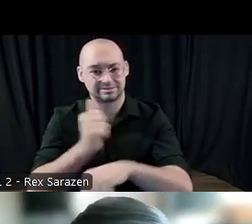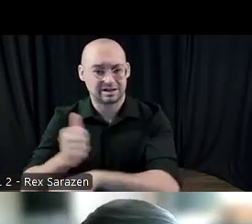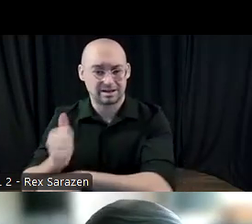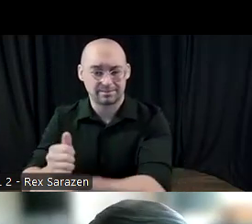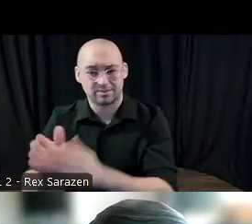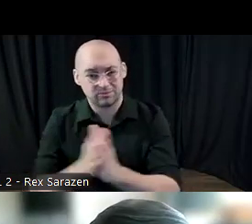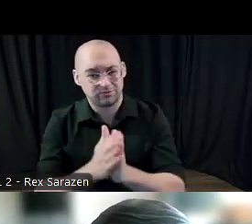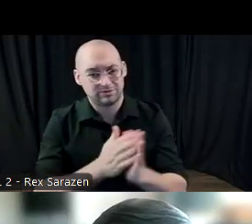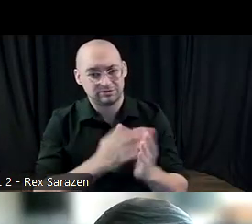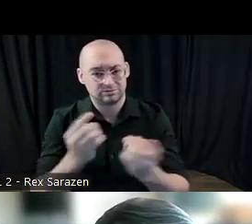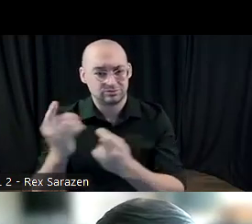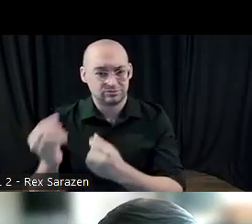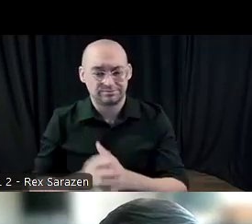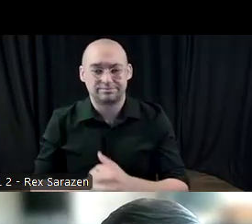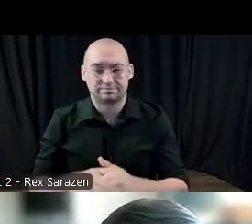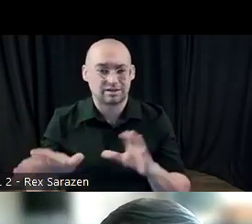does.